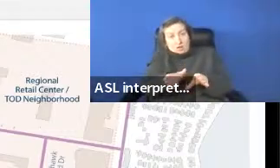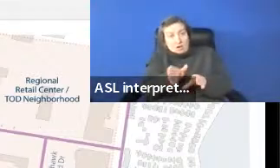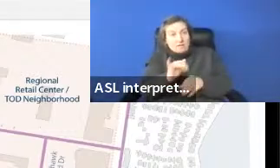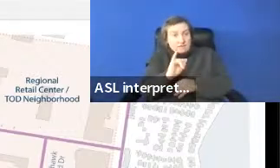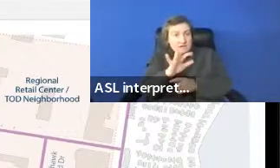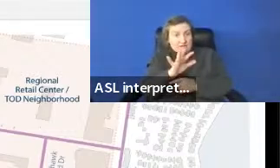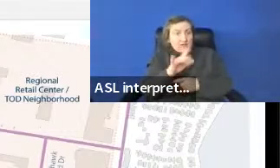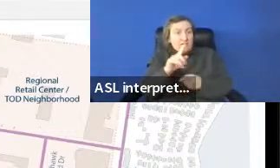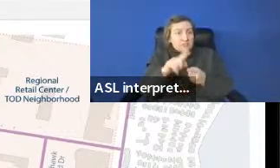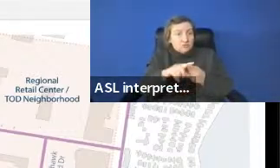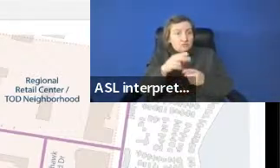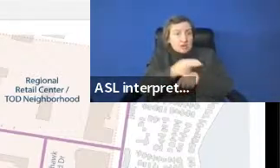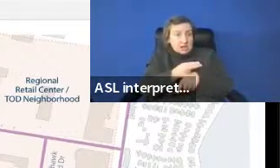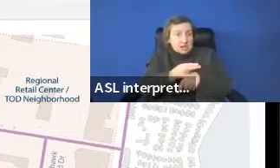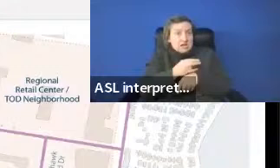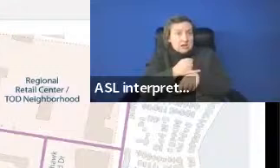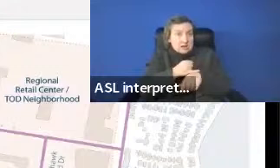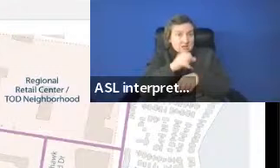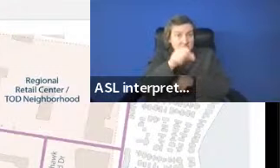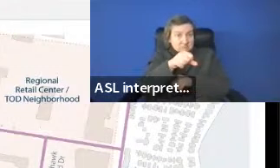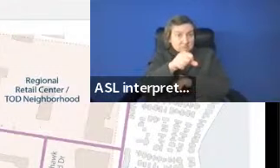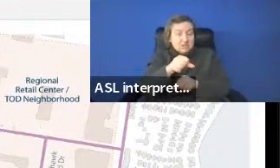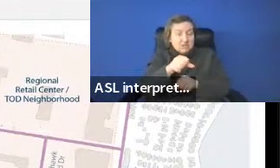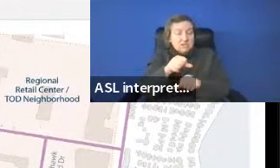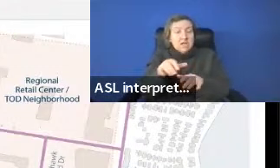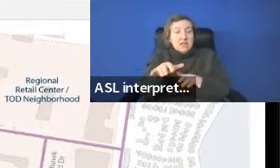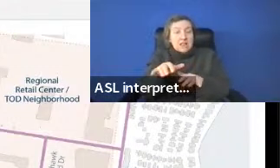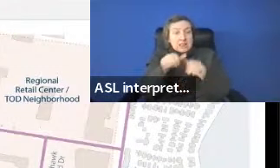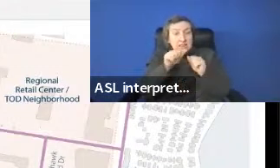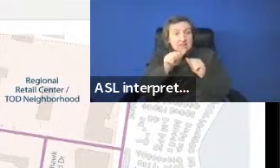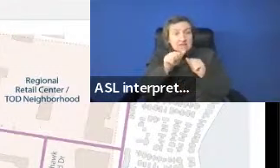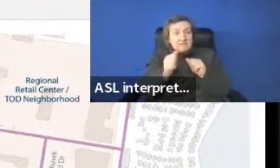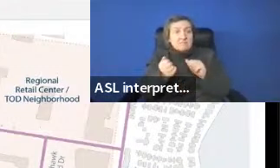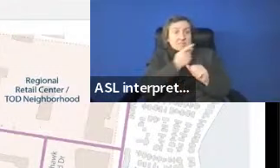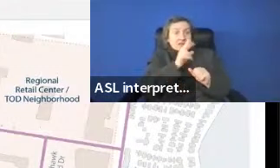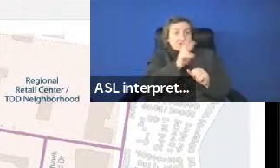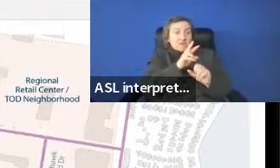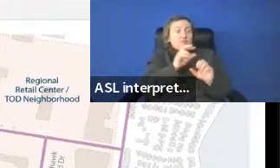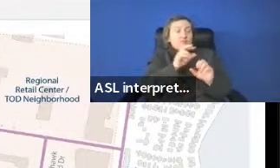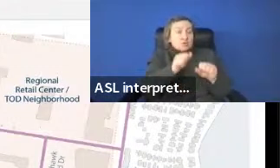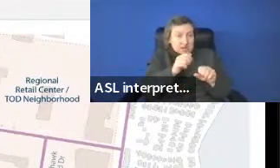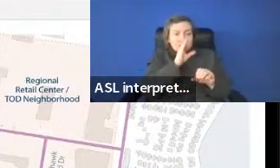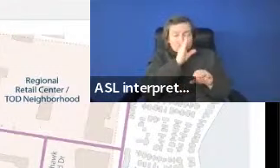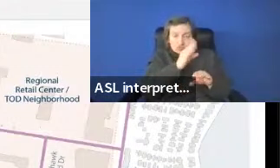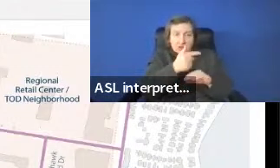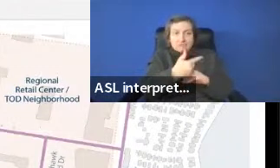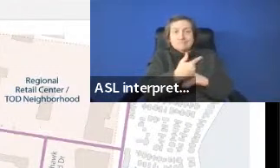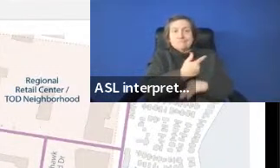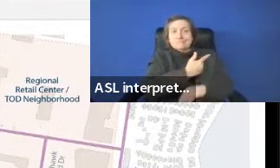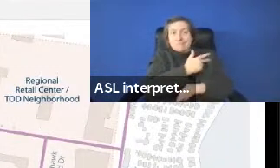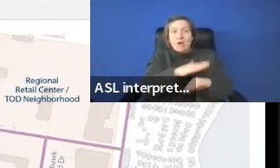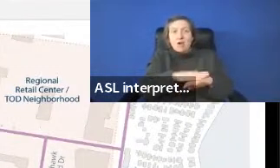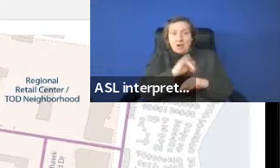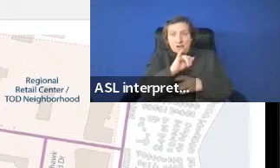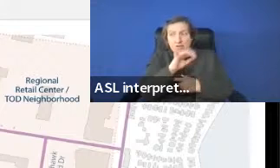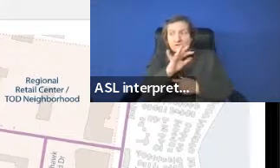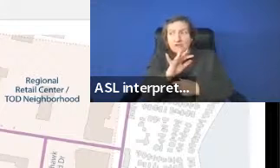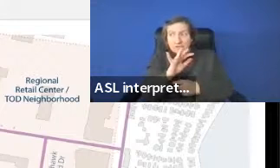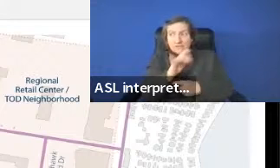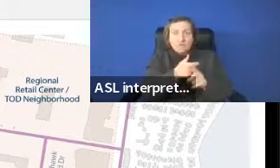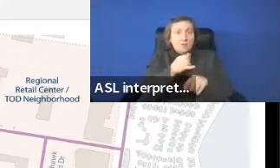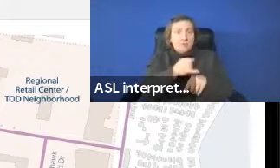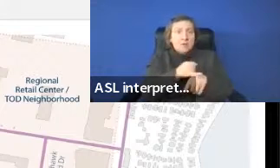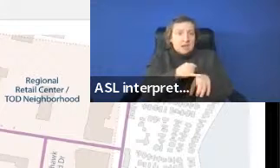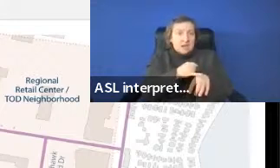onto Hayden Island. Leaving Hayden Island to go back to Vancouver, you can directly get onto I-5 from Hayden